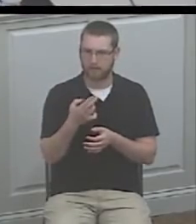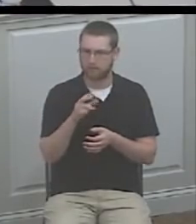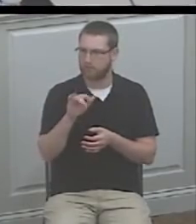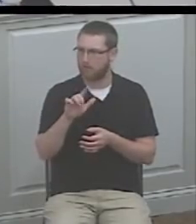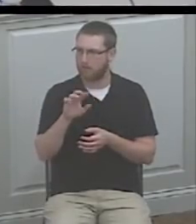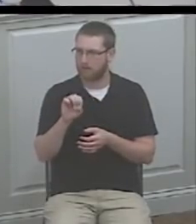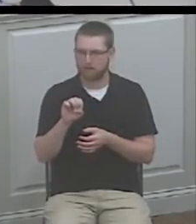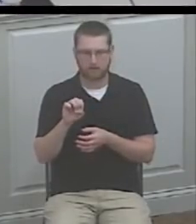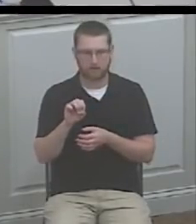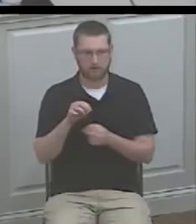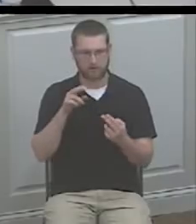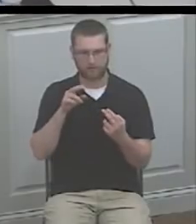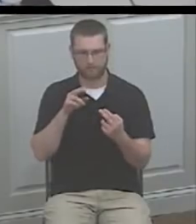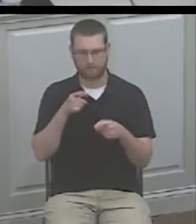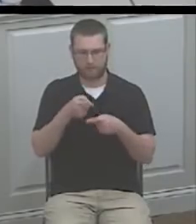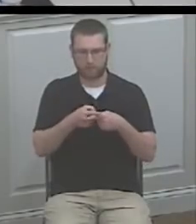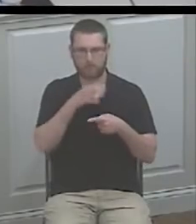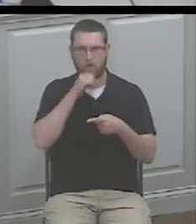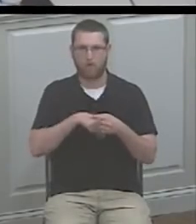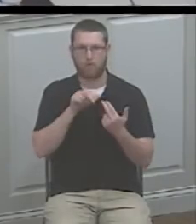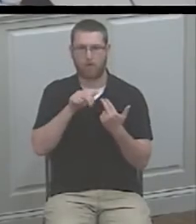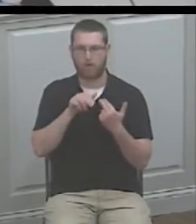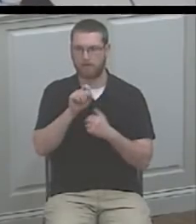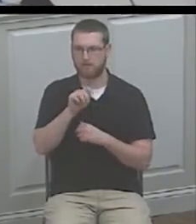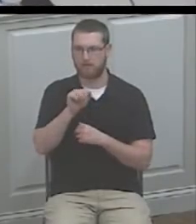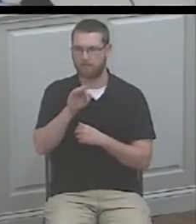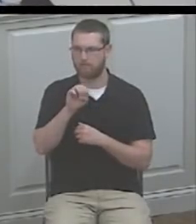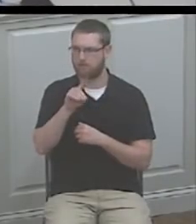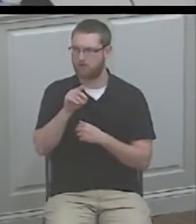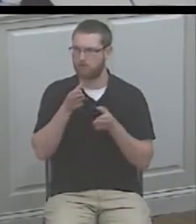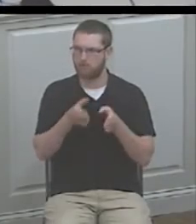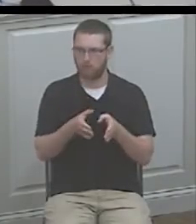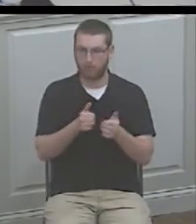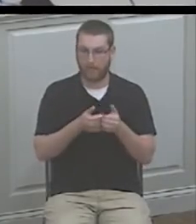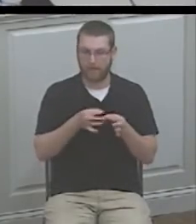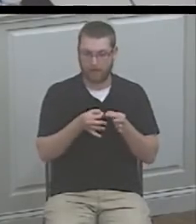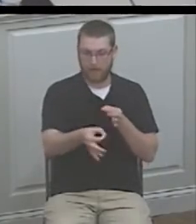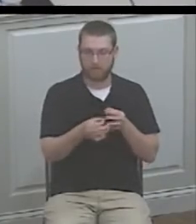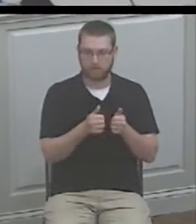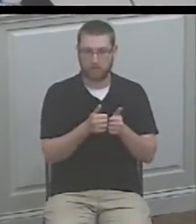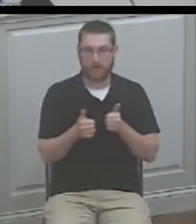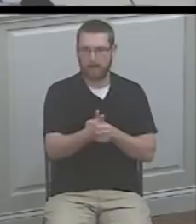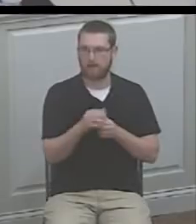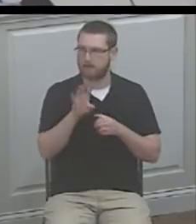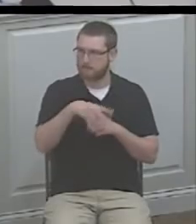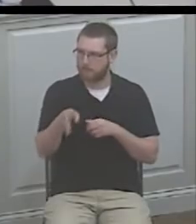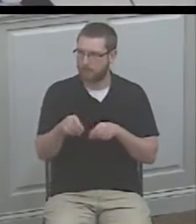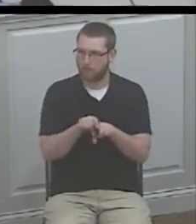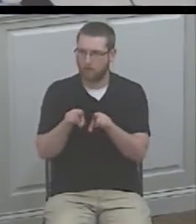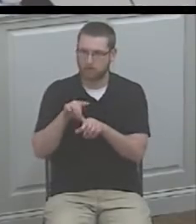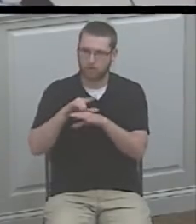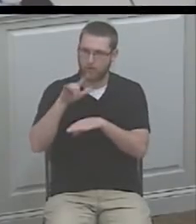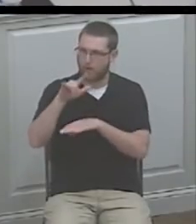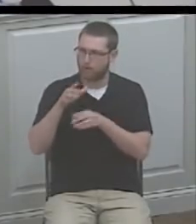the intersection of the old road. And so they were ahead of schedule. They did the water line then on around to the Airport Road water tower. That was an